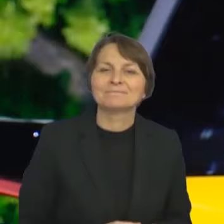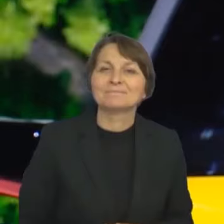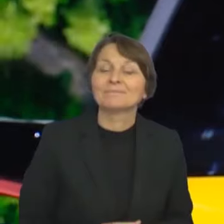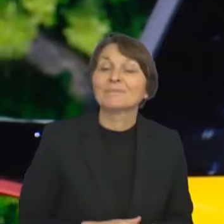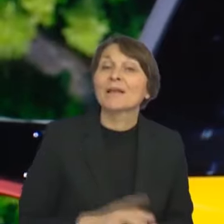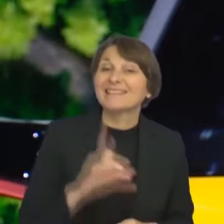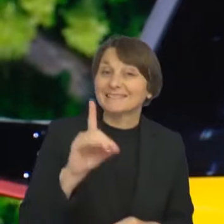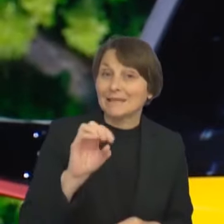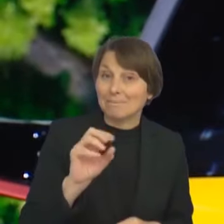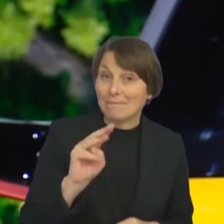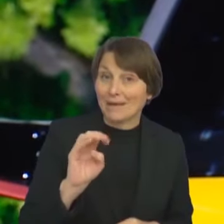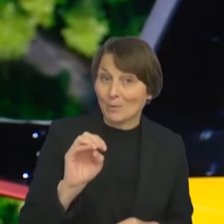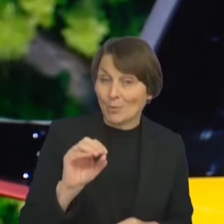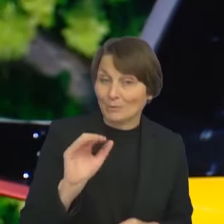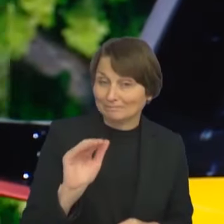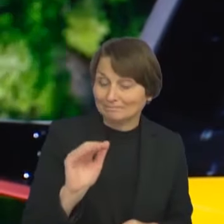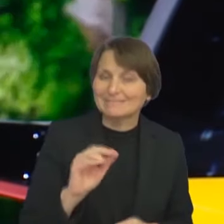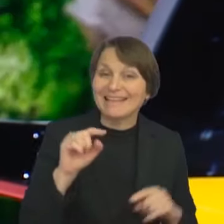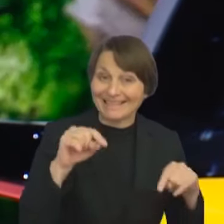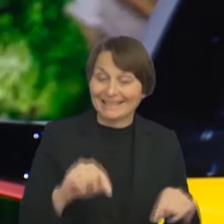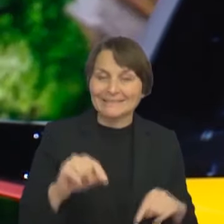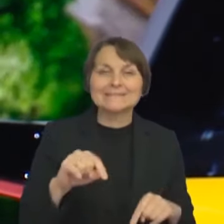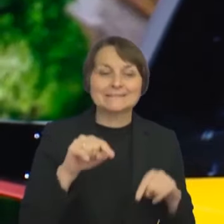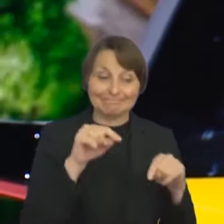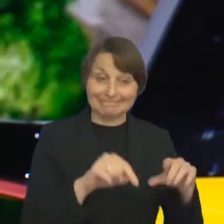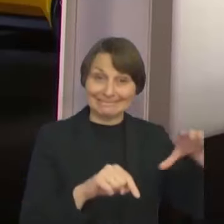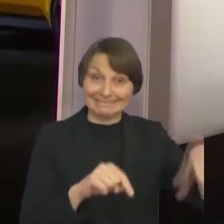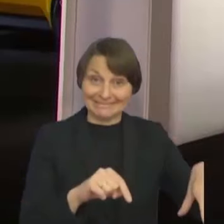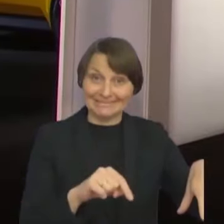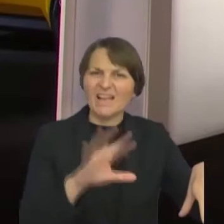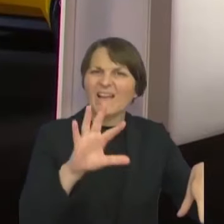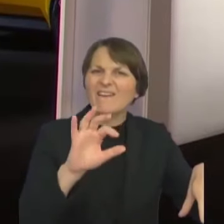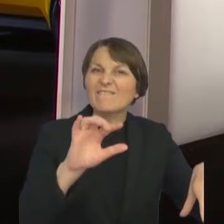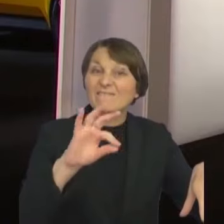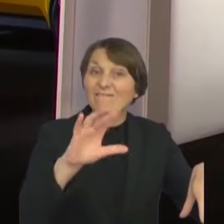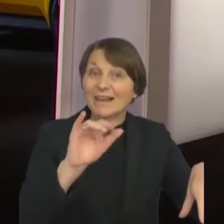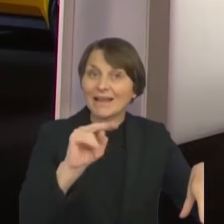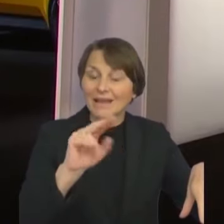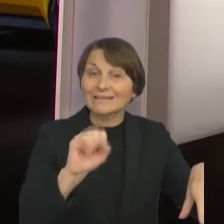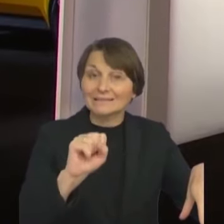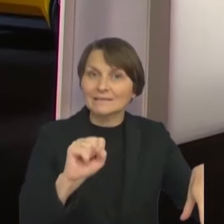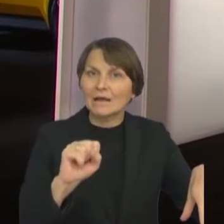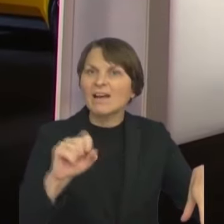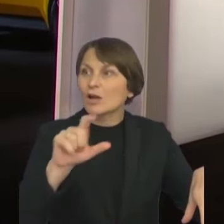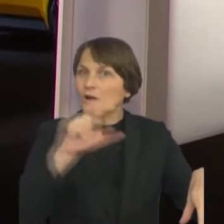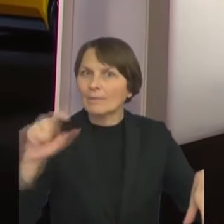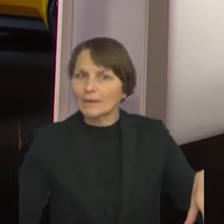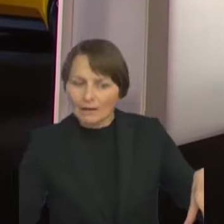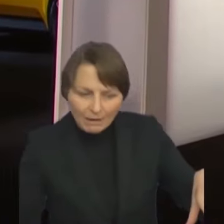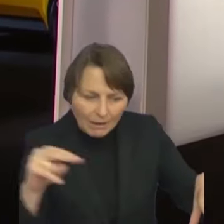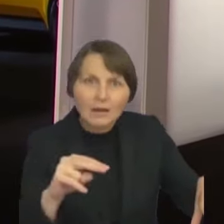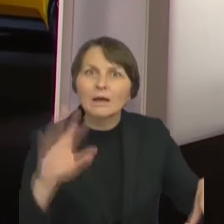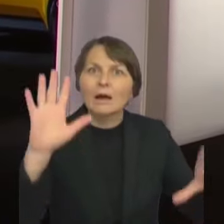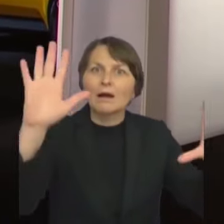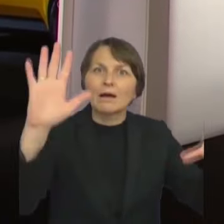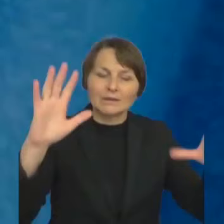of this plan is also recognized by other companies. They've come forward to join hands with us. And that